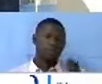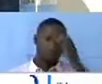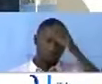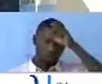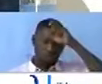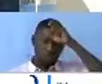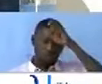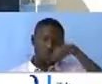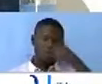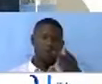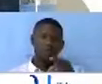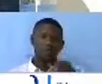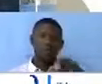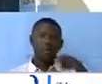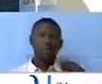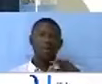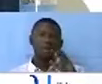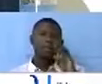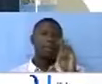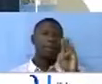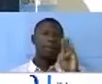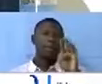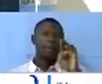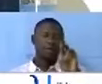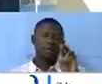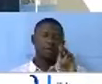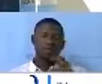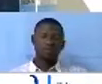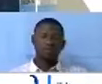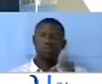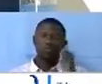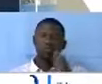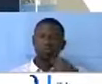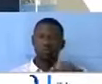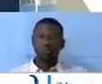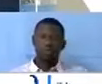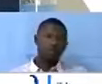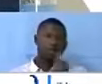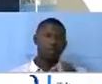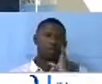was to use me and Lalo as his trusted fellows.